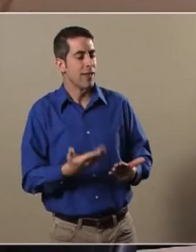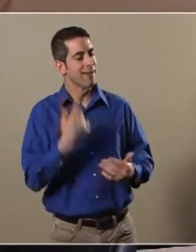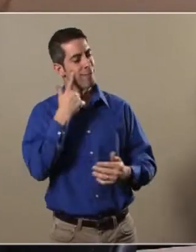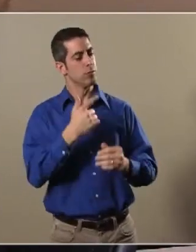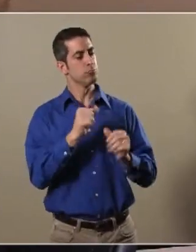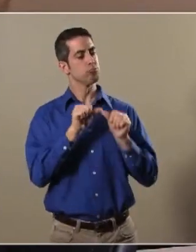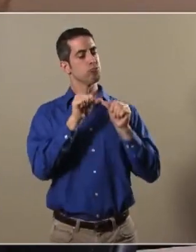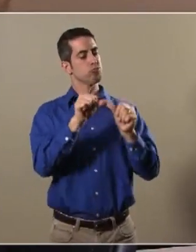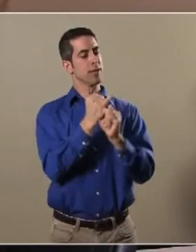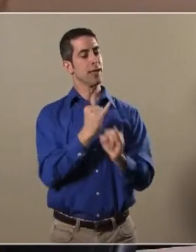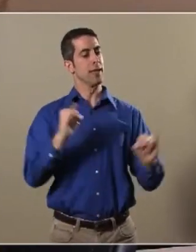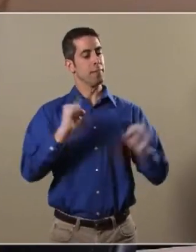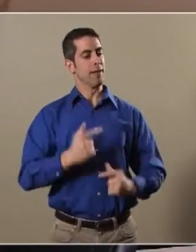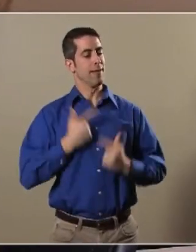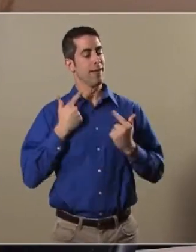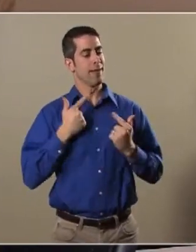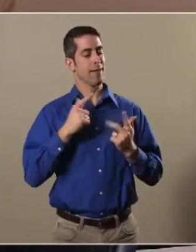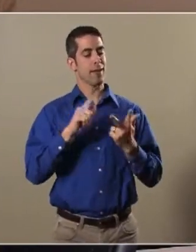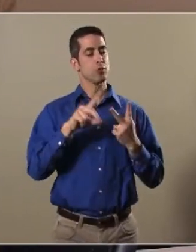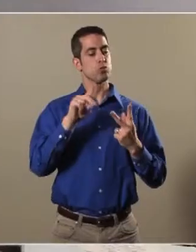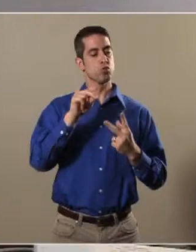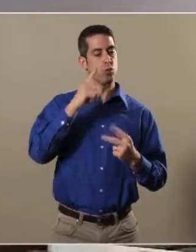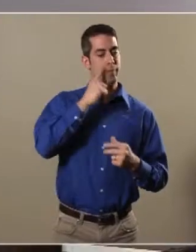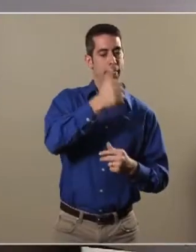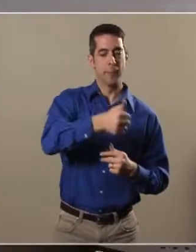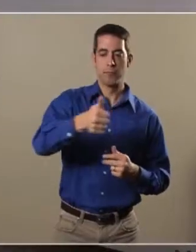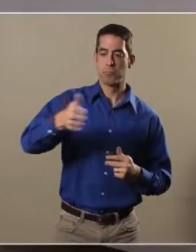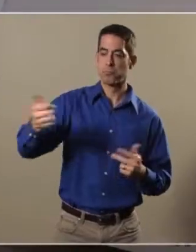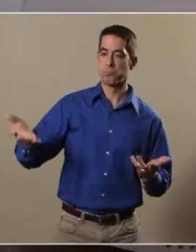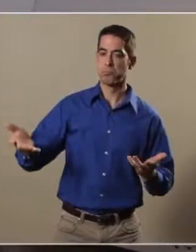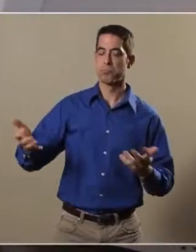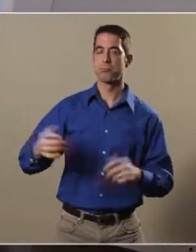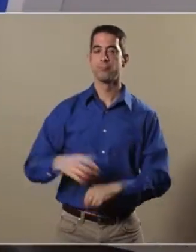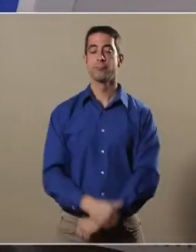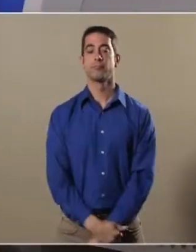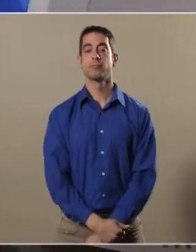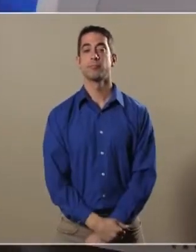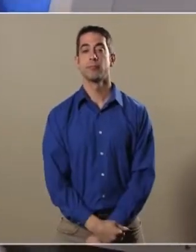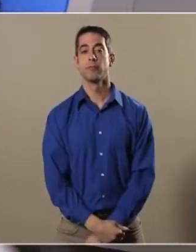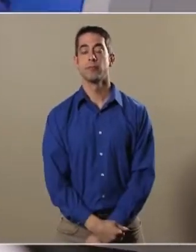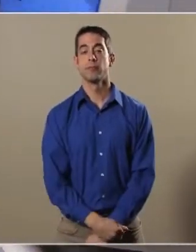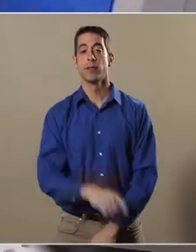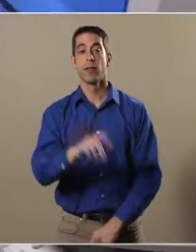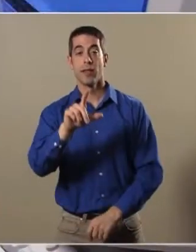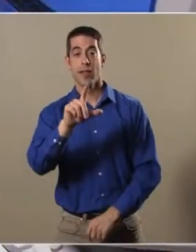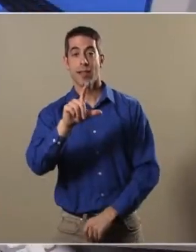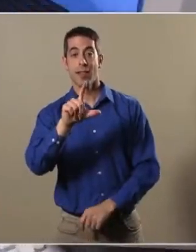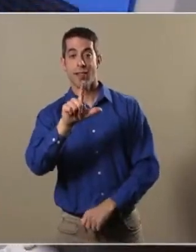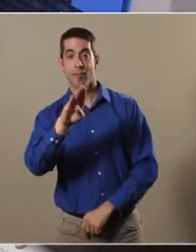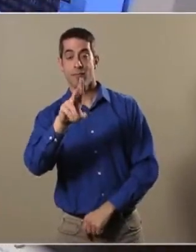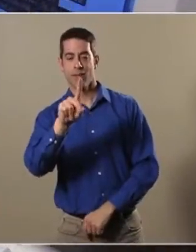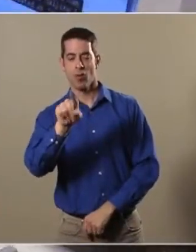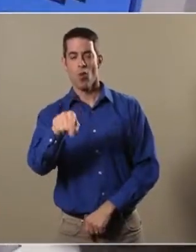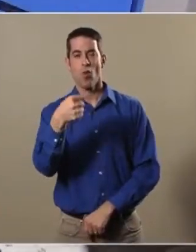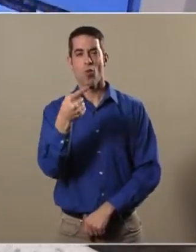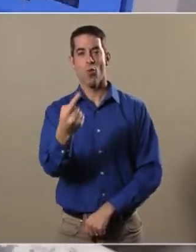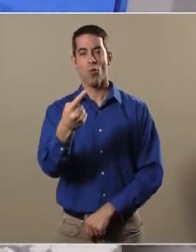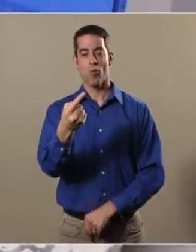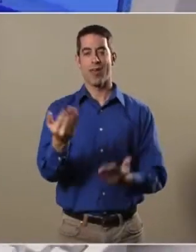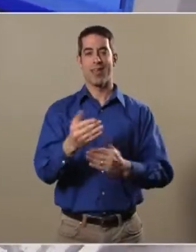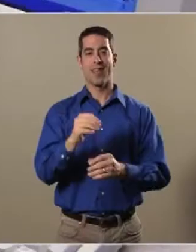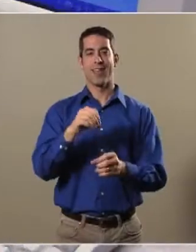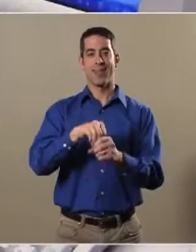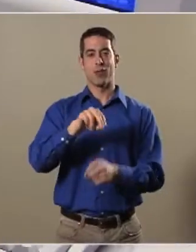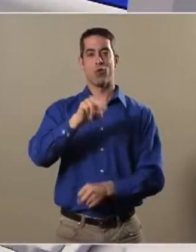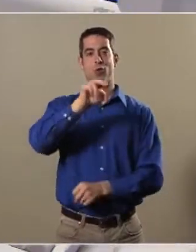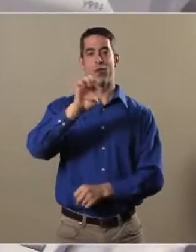live independently and do their daily living skills. The League is the only organization in Northeast Indiana that produces documents and